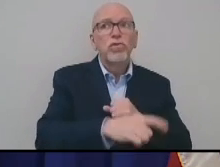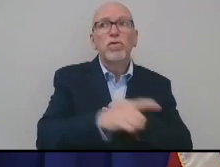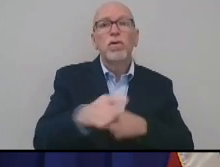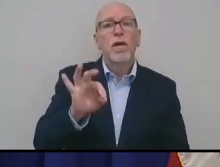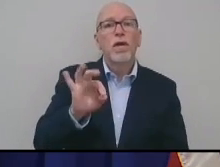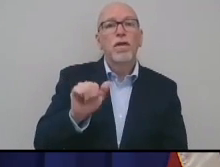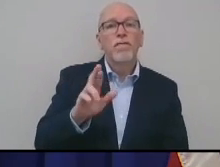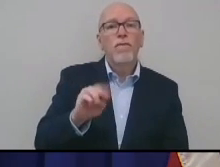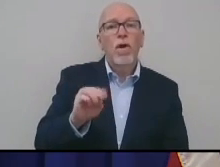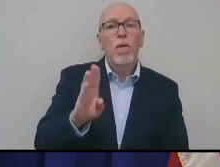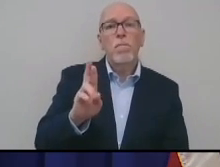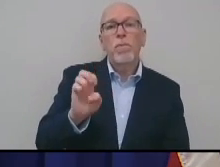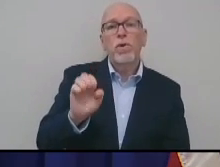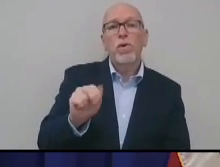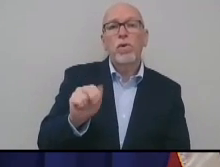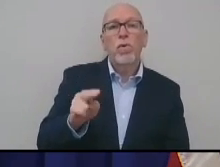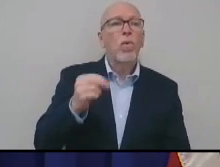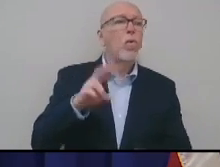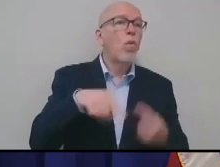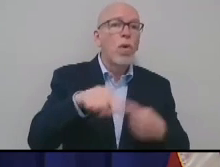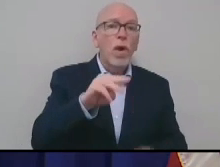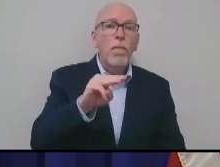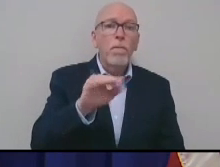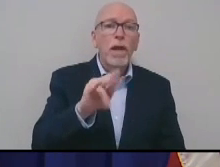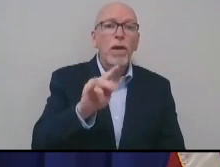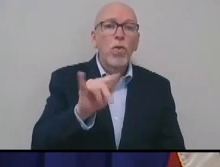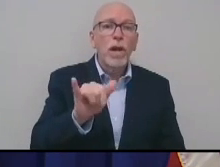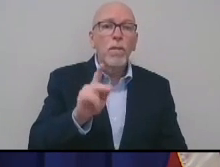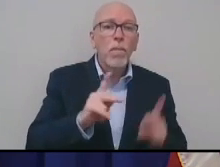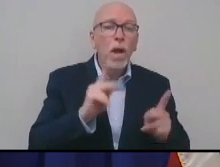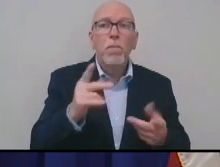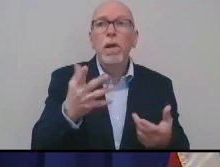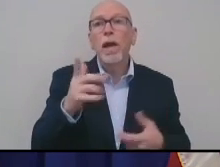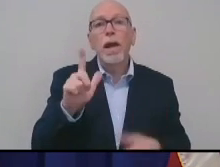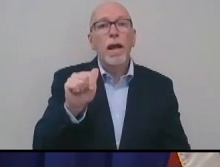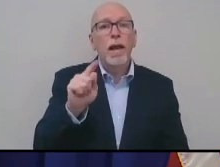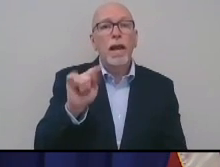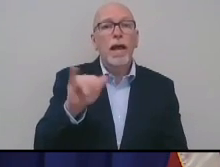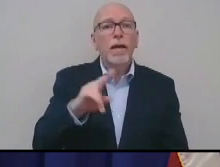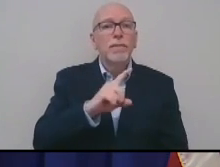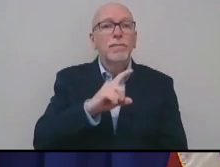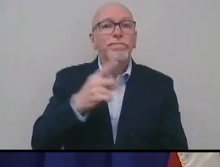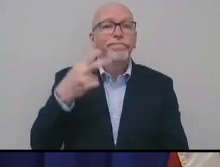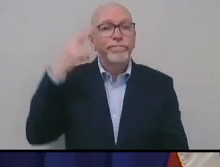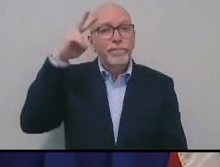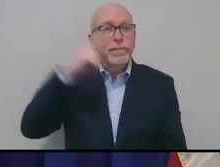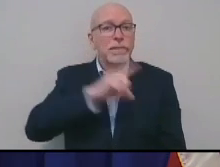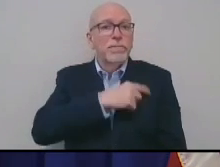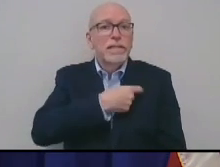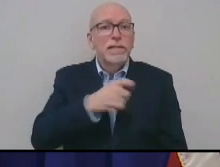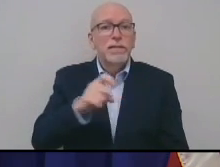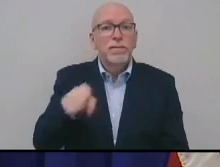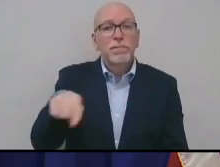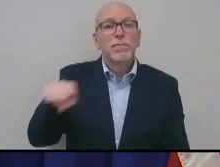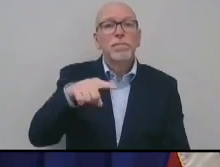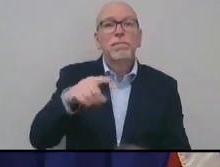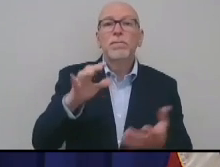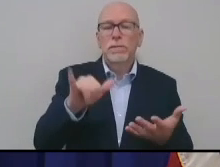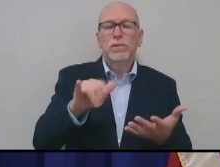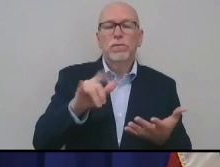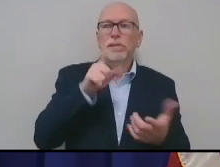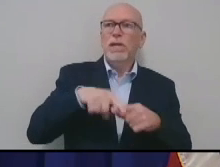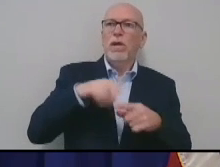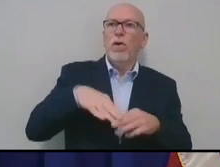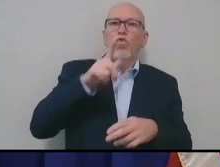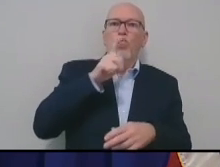the minority population, the Latinx population, that we're working with community leaders who the community trusts, that have been